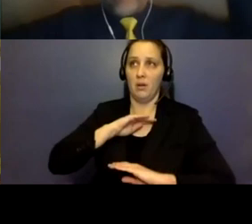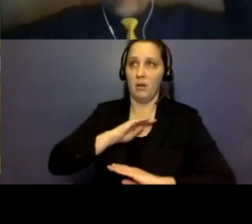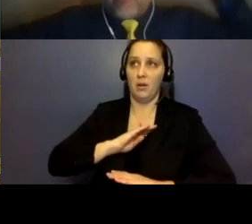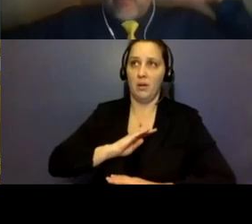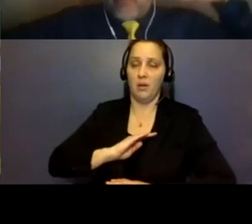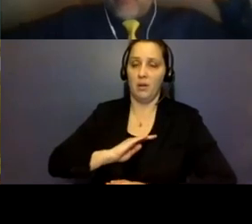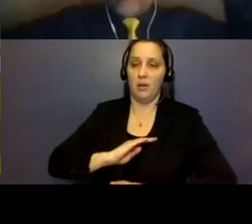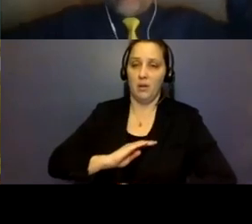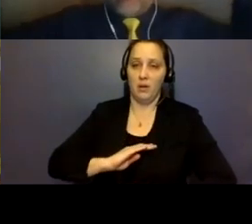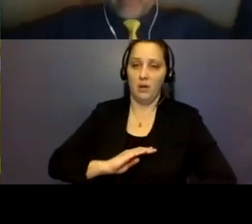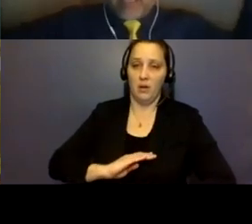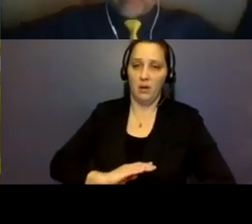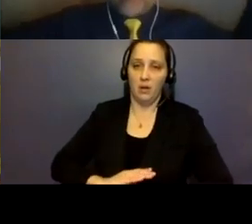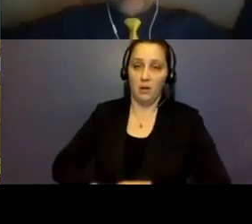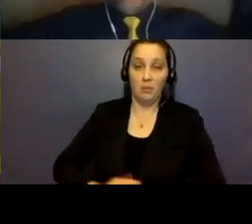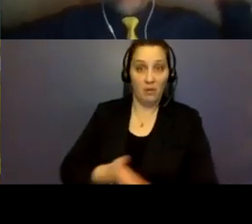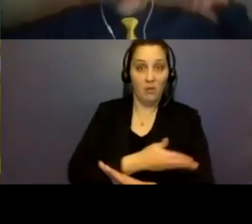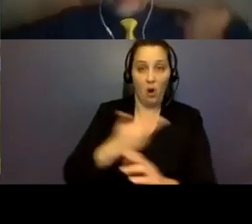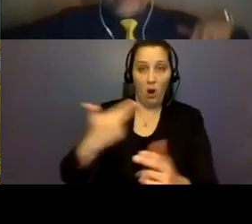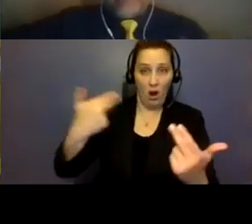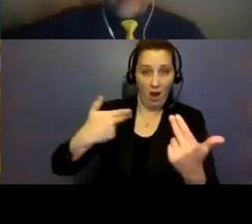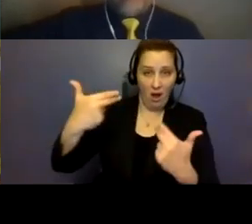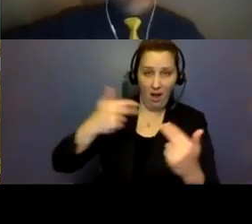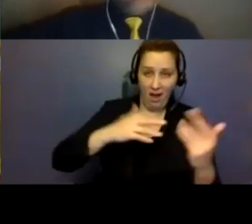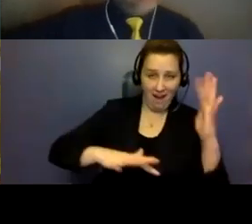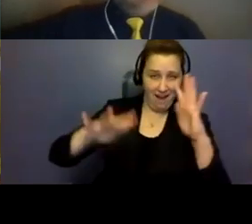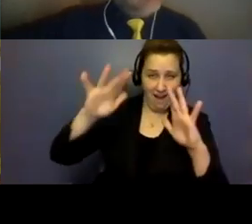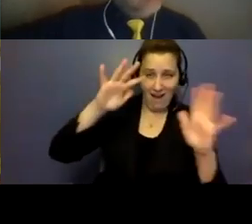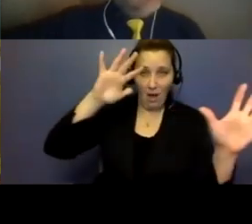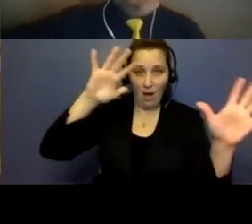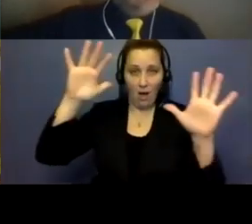from being attacked to this.